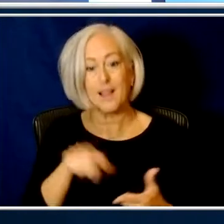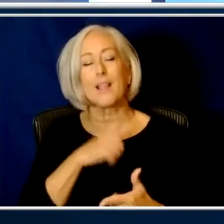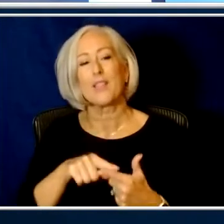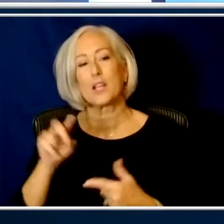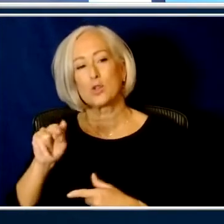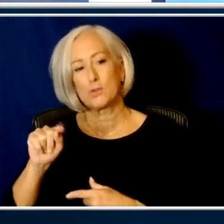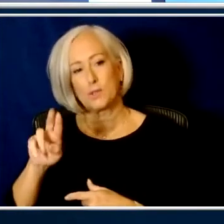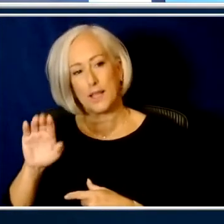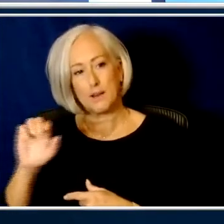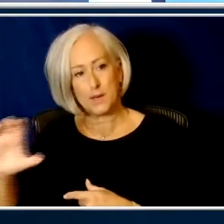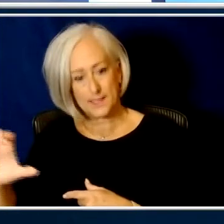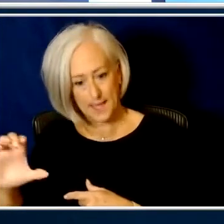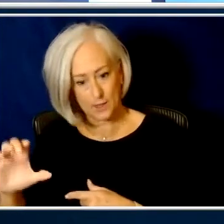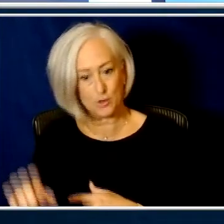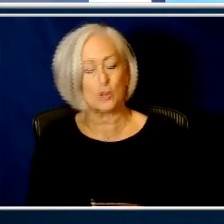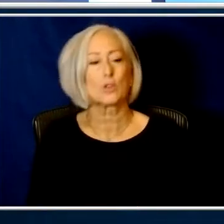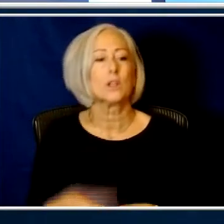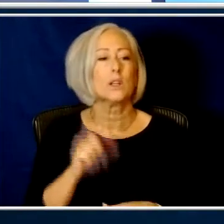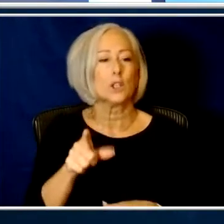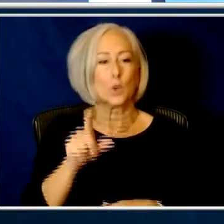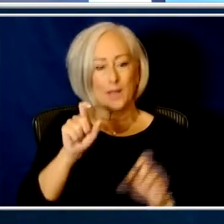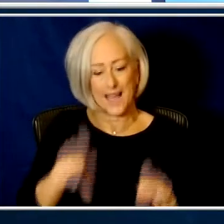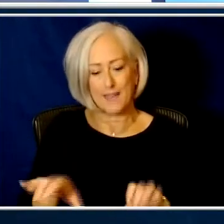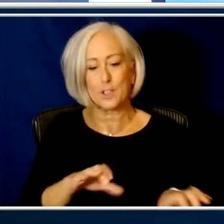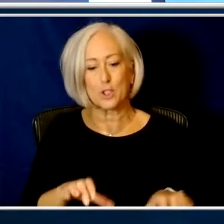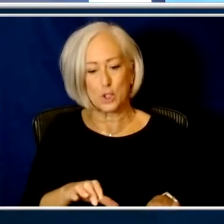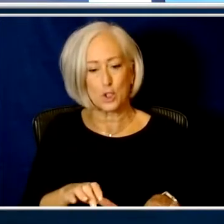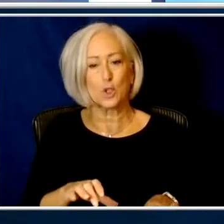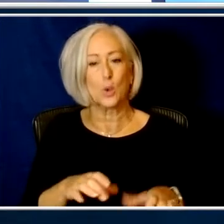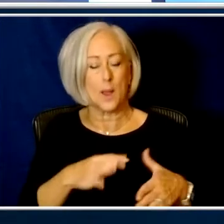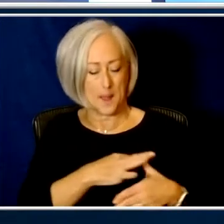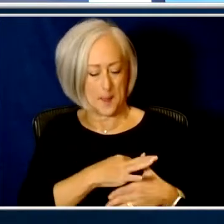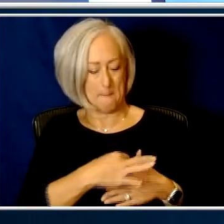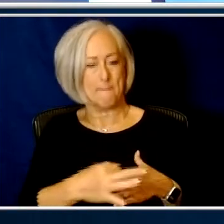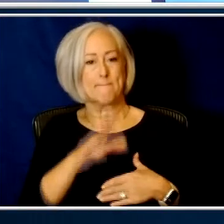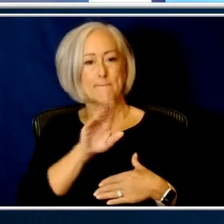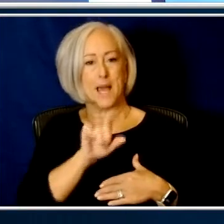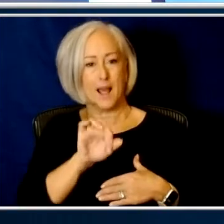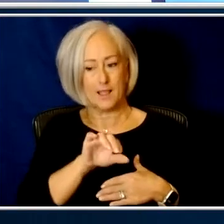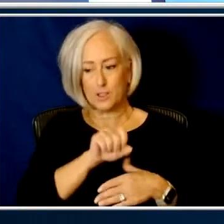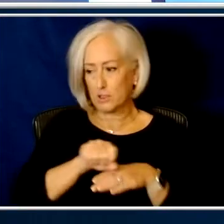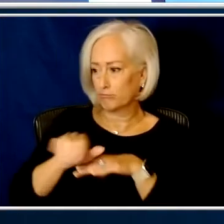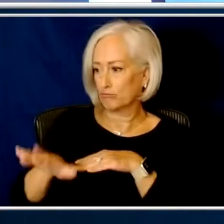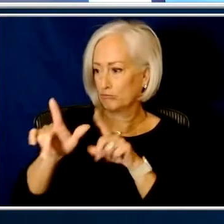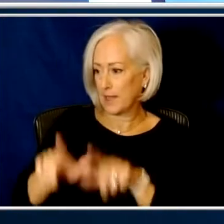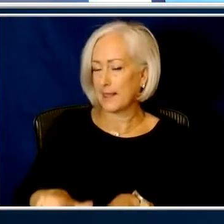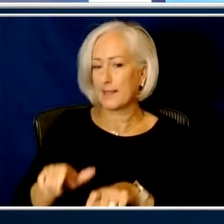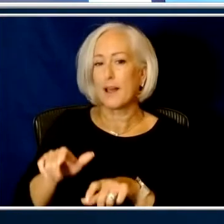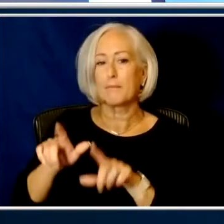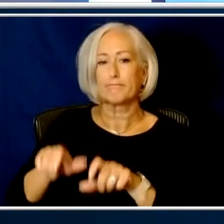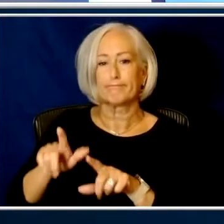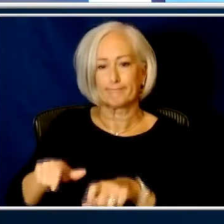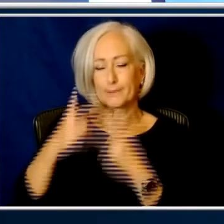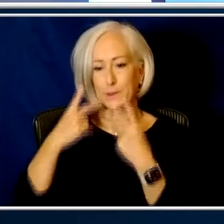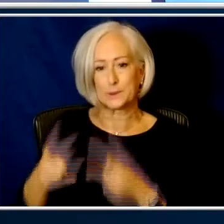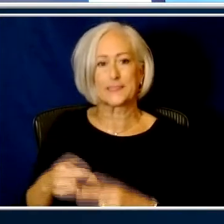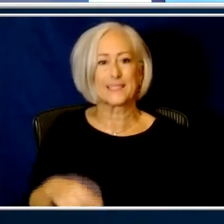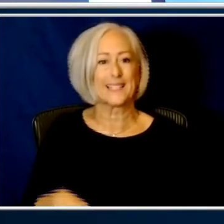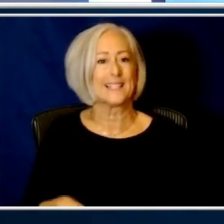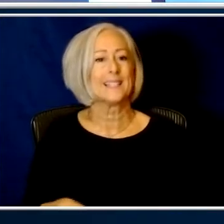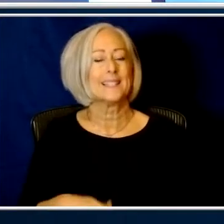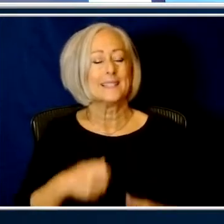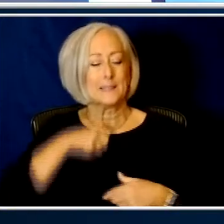through pathology. And so you would take a biopsy of the tumor, and then you would look for these markers. And so if it doesn't express the estrogen